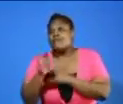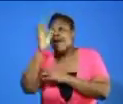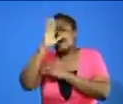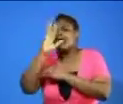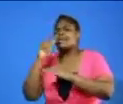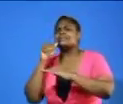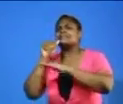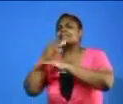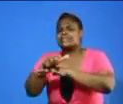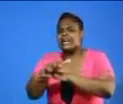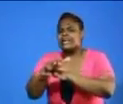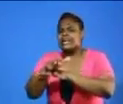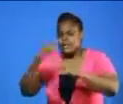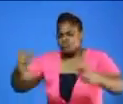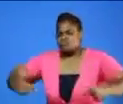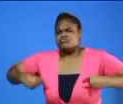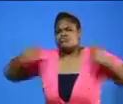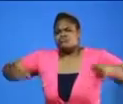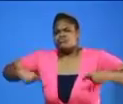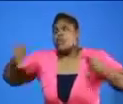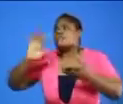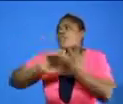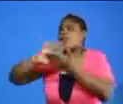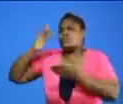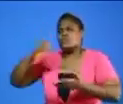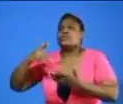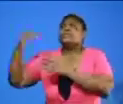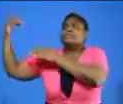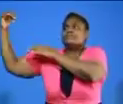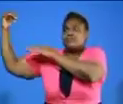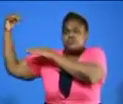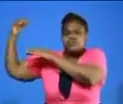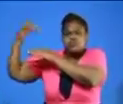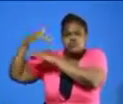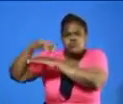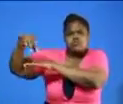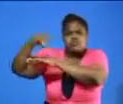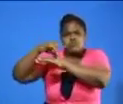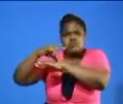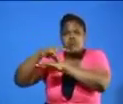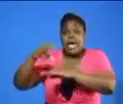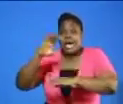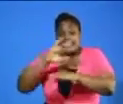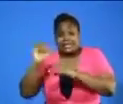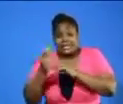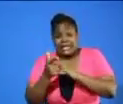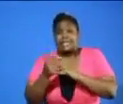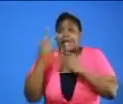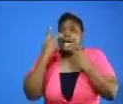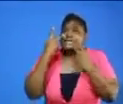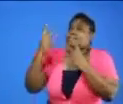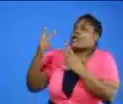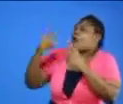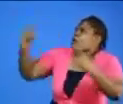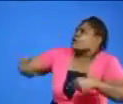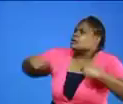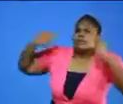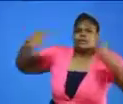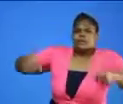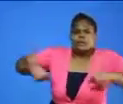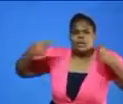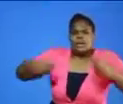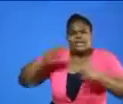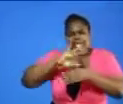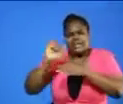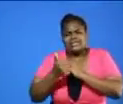sent a chariot from glory coming down to earth. And when Elisha saw the chariot,